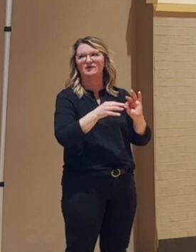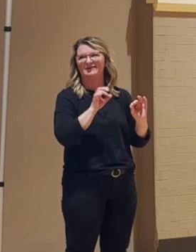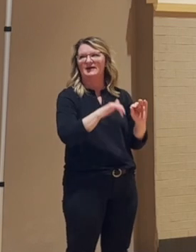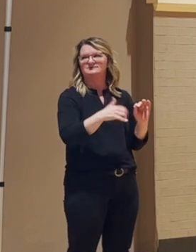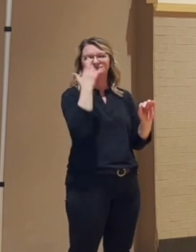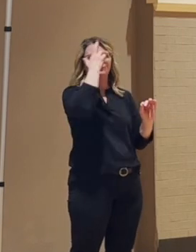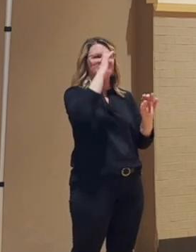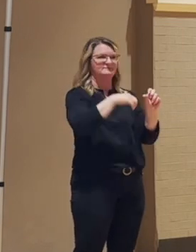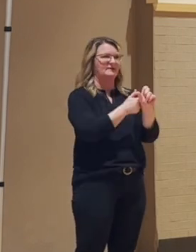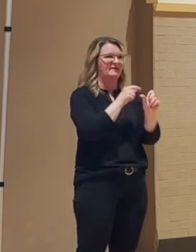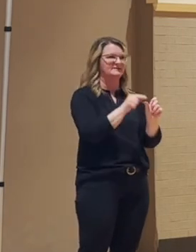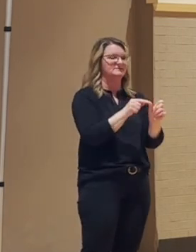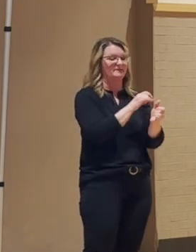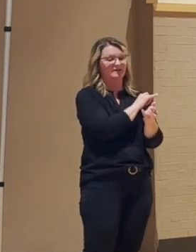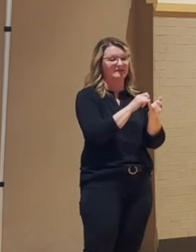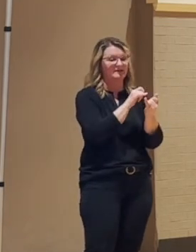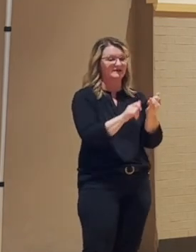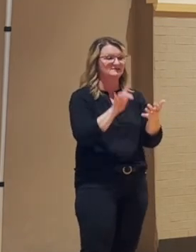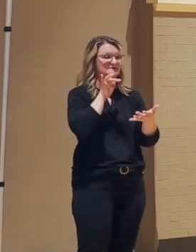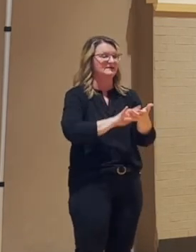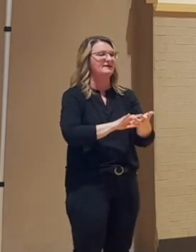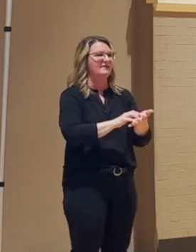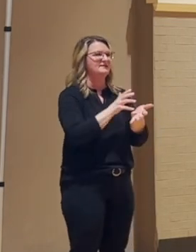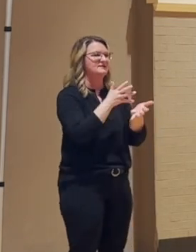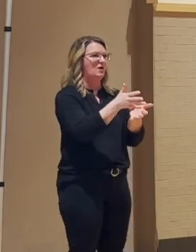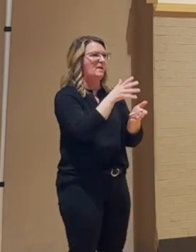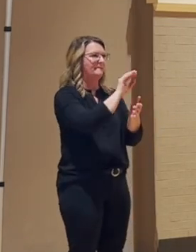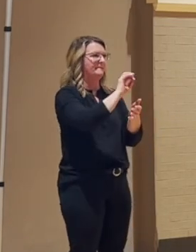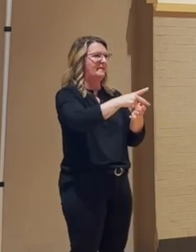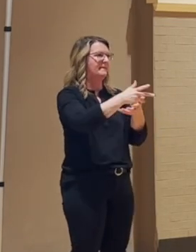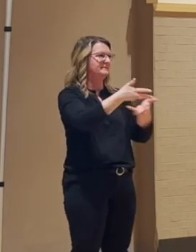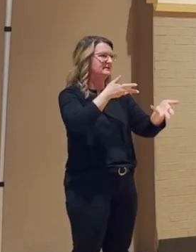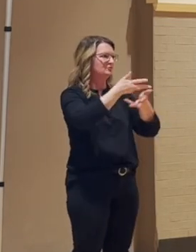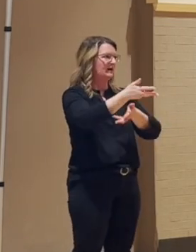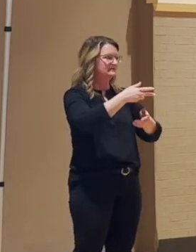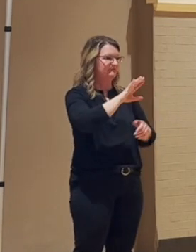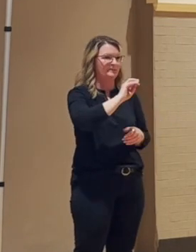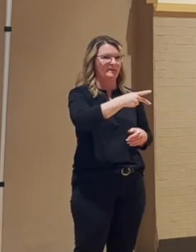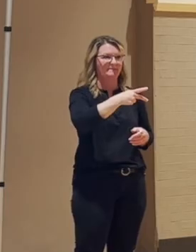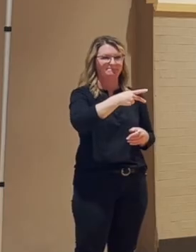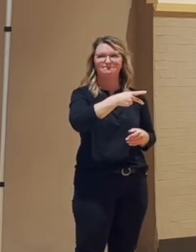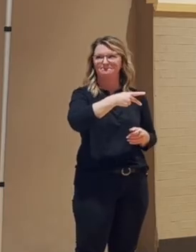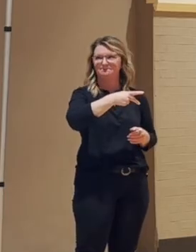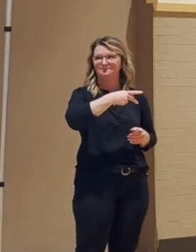for. But then we have our last section, which is our interactive map. Our interactive map is designed